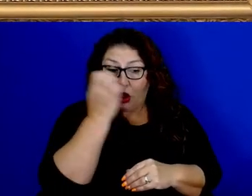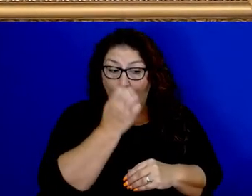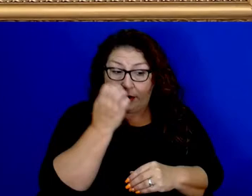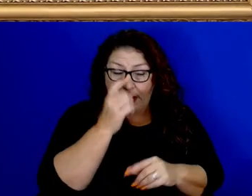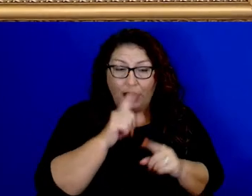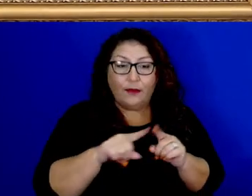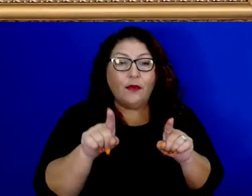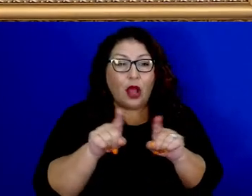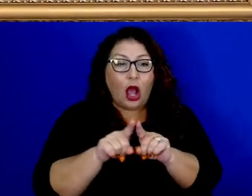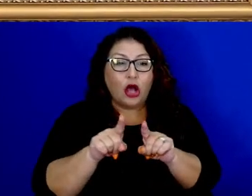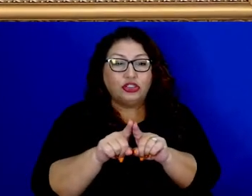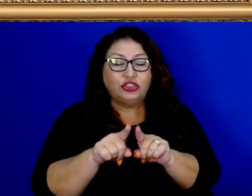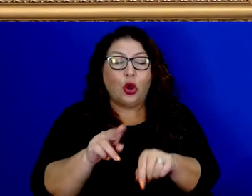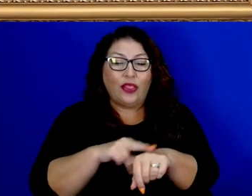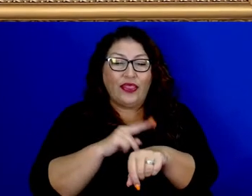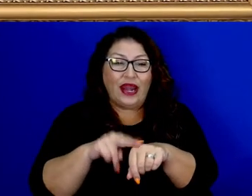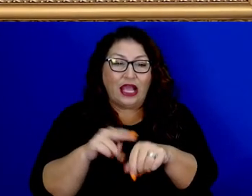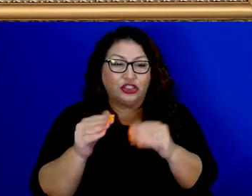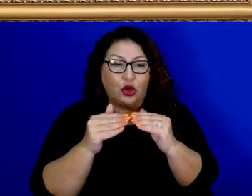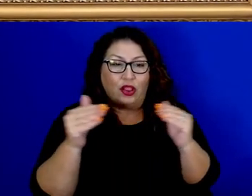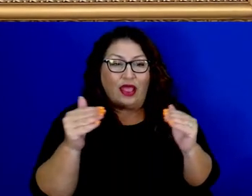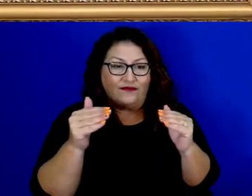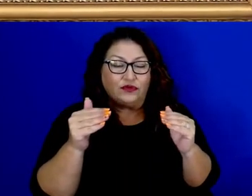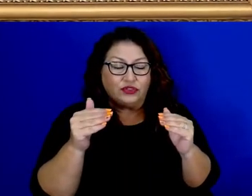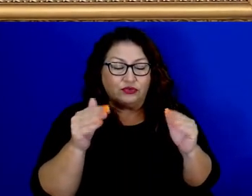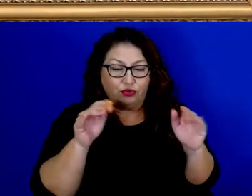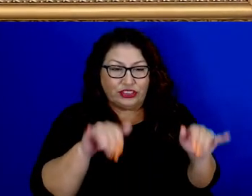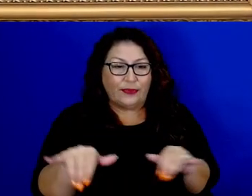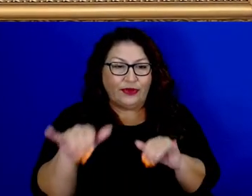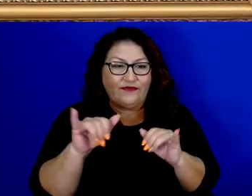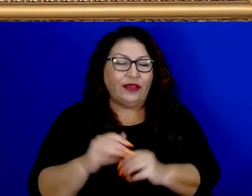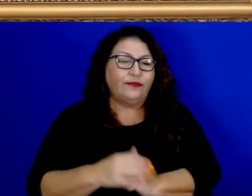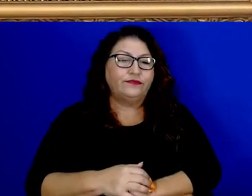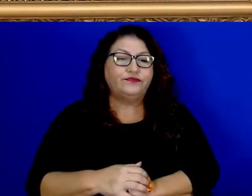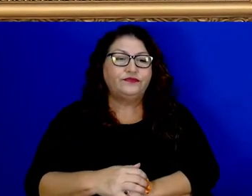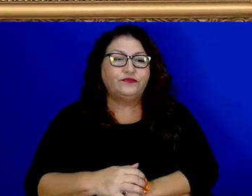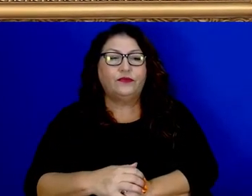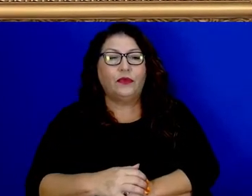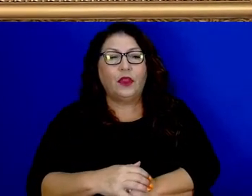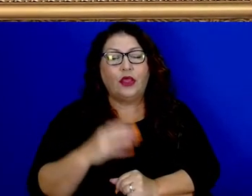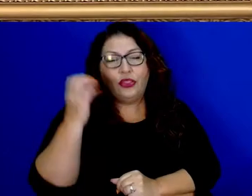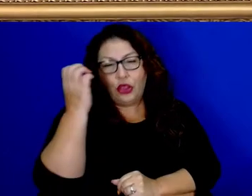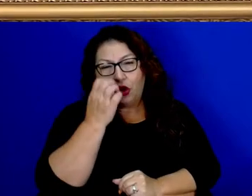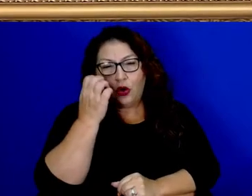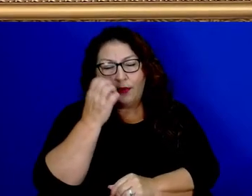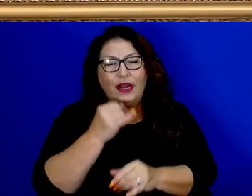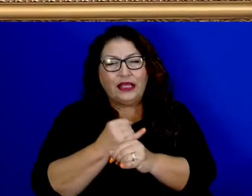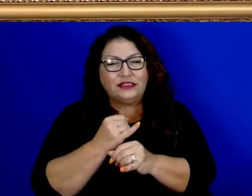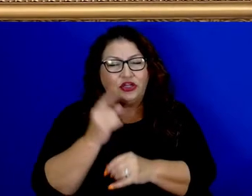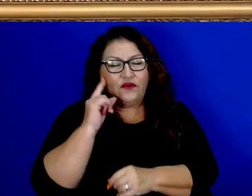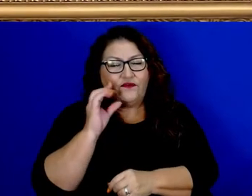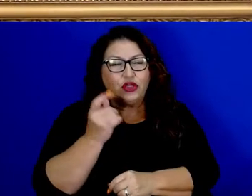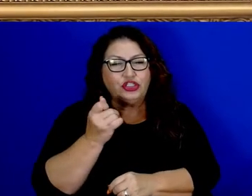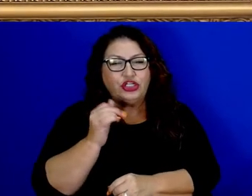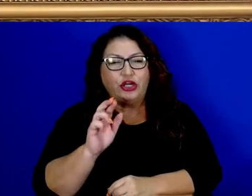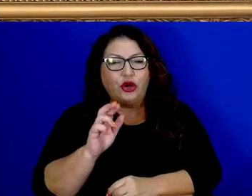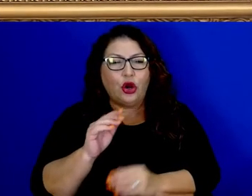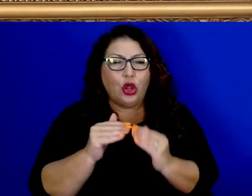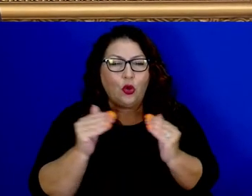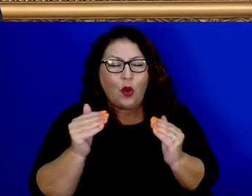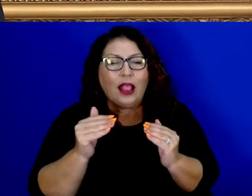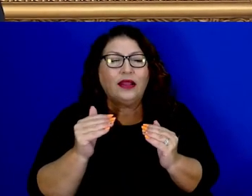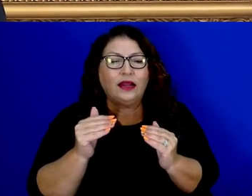national levels, respectively. The European Institute for Gender Equality plays an